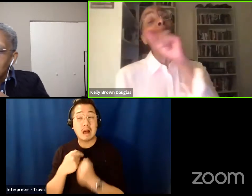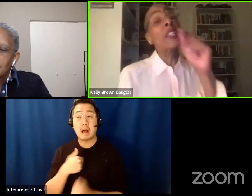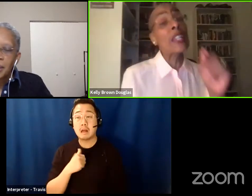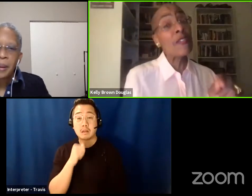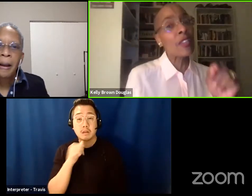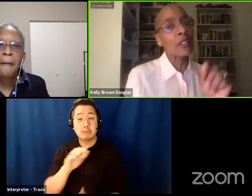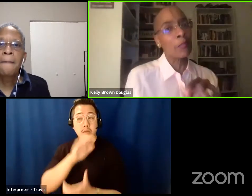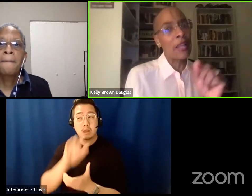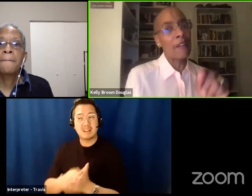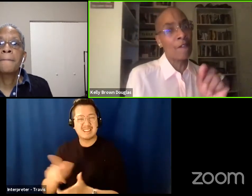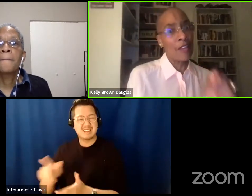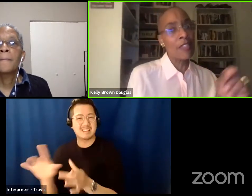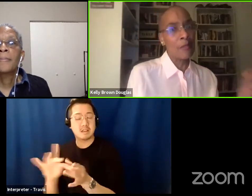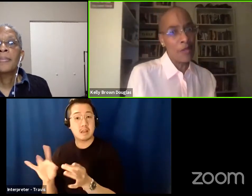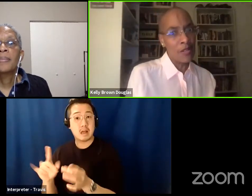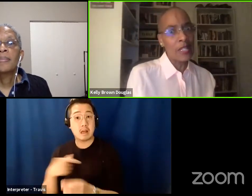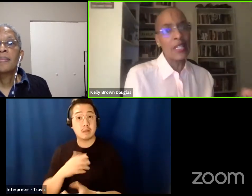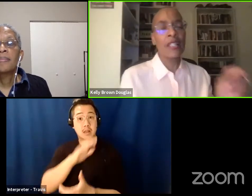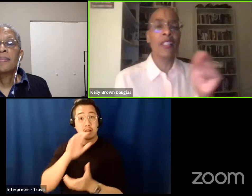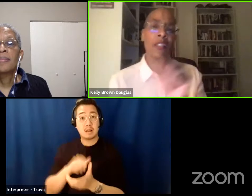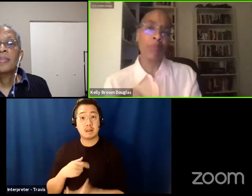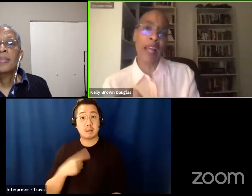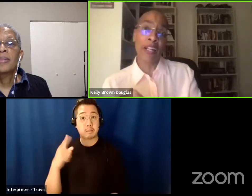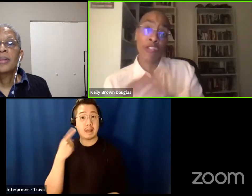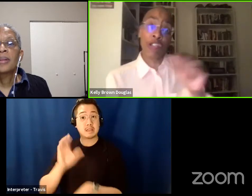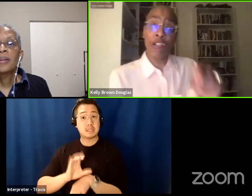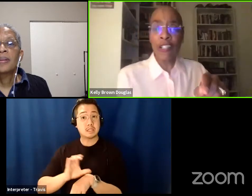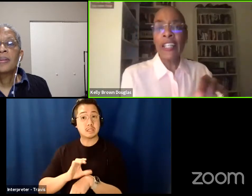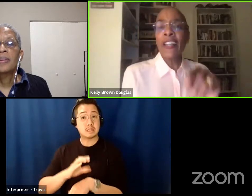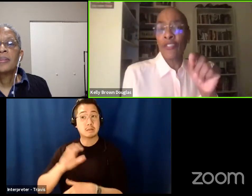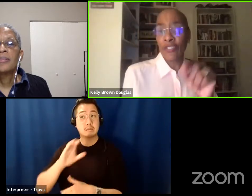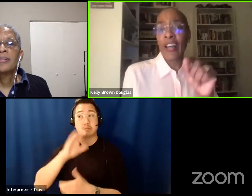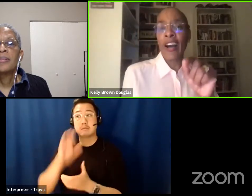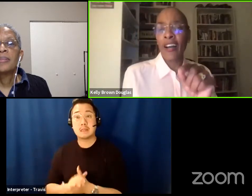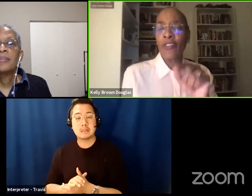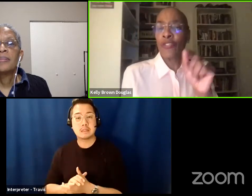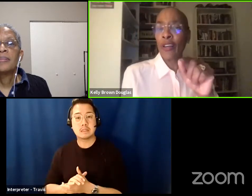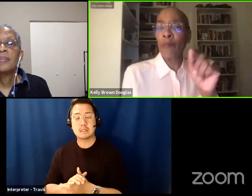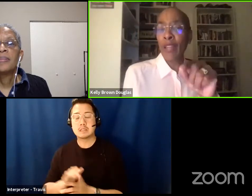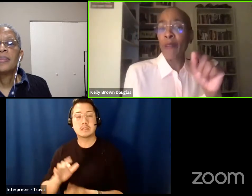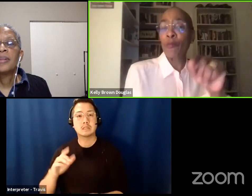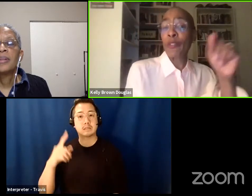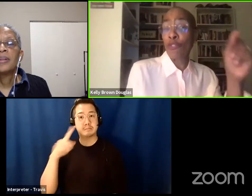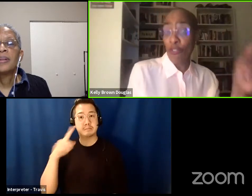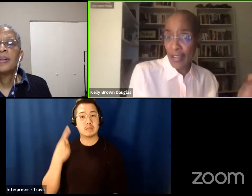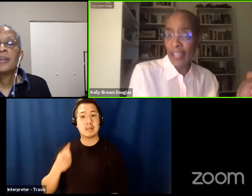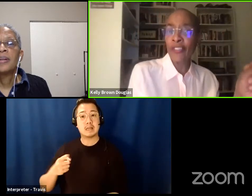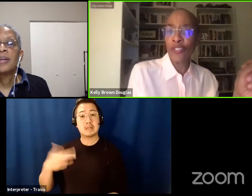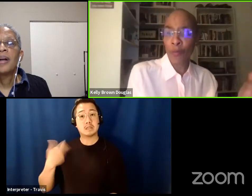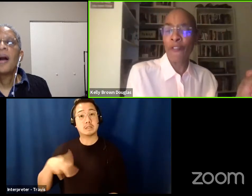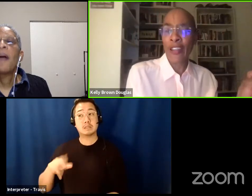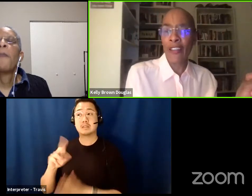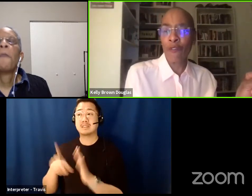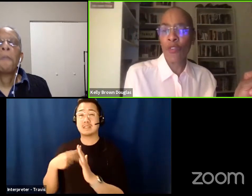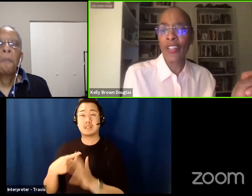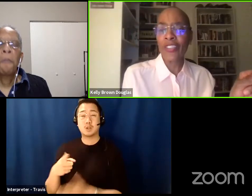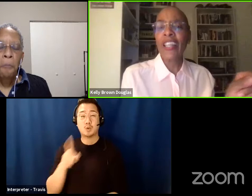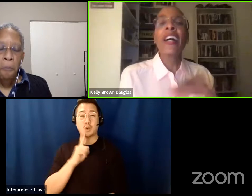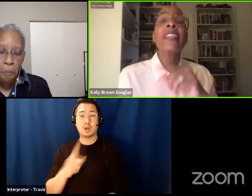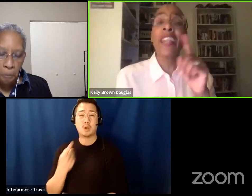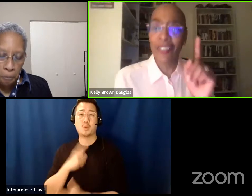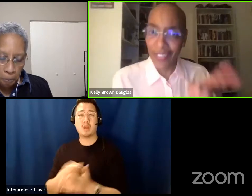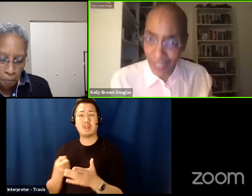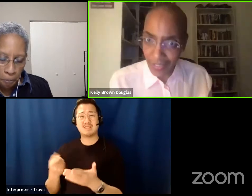I believe that the Black faith community and that the Black church sometimes betrays its prophetic